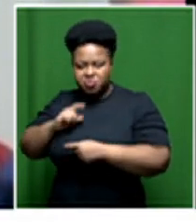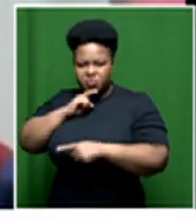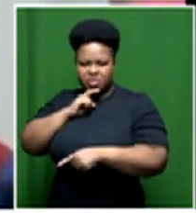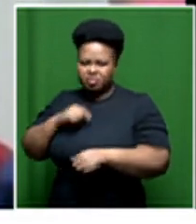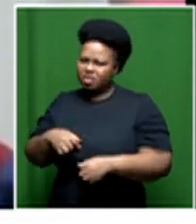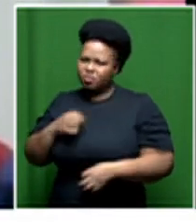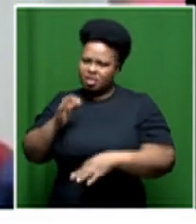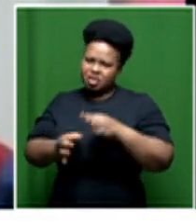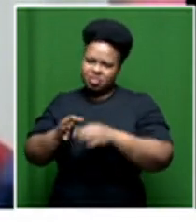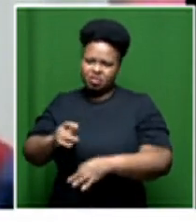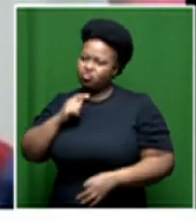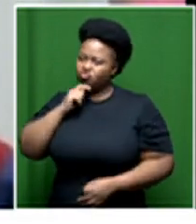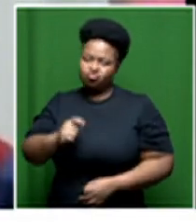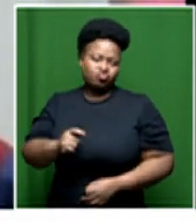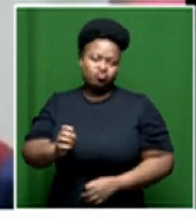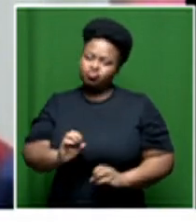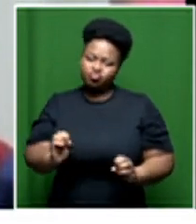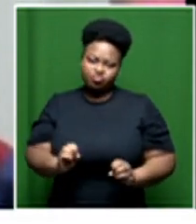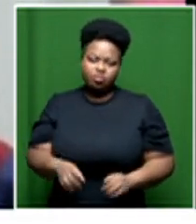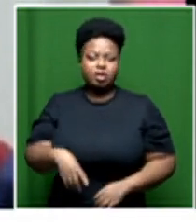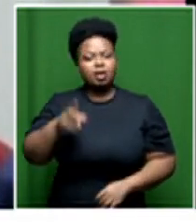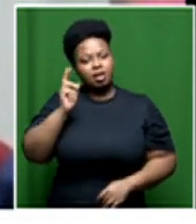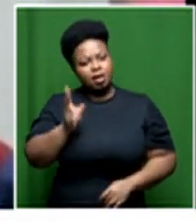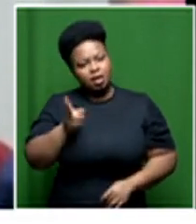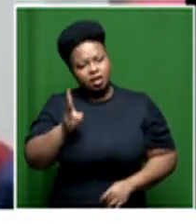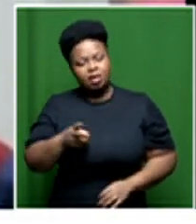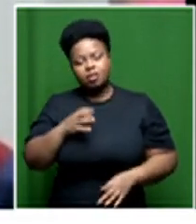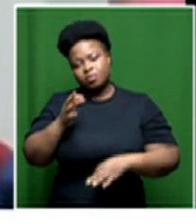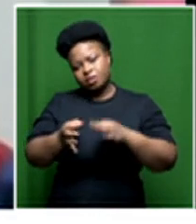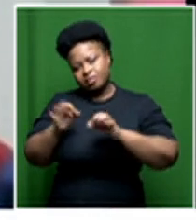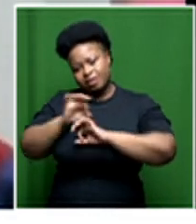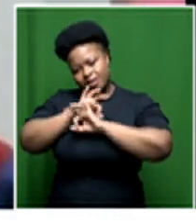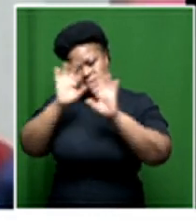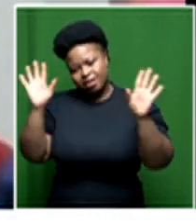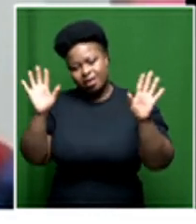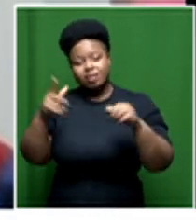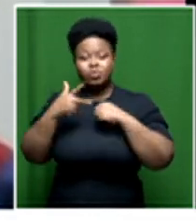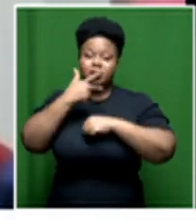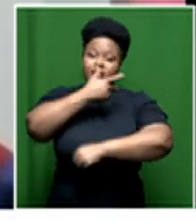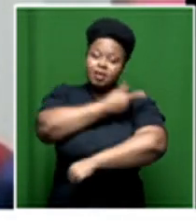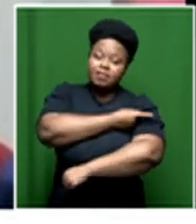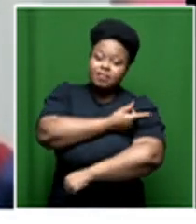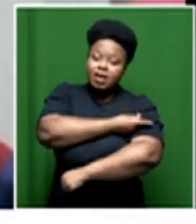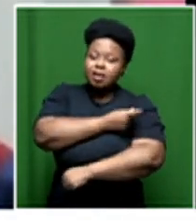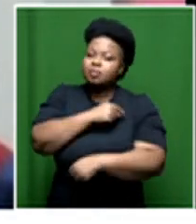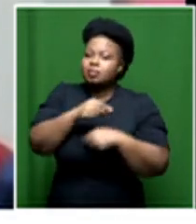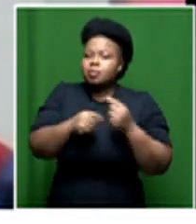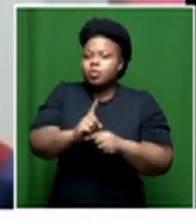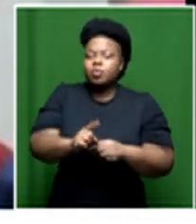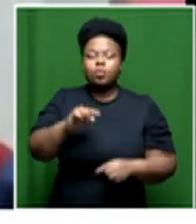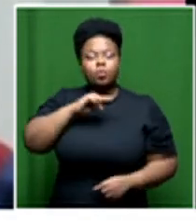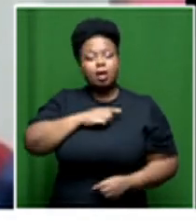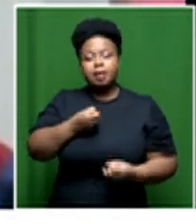that is not the truth. And but also clarifying to them that what is the vaccine all about, because among